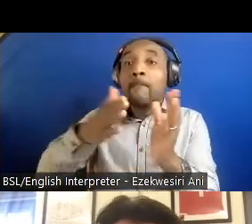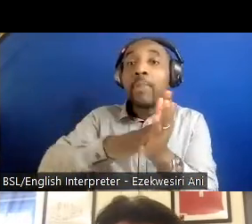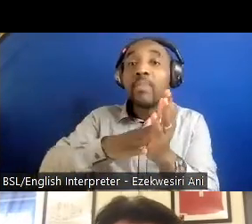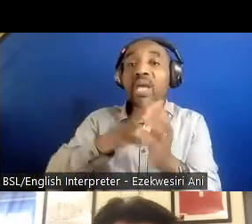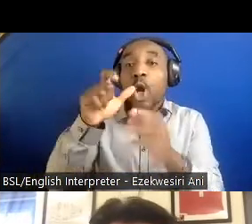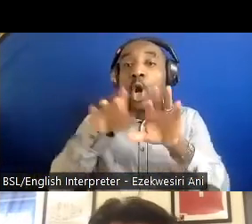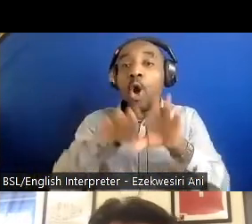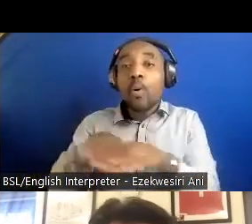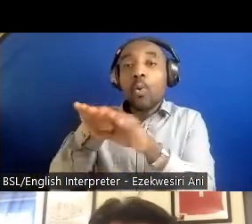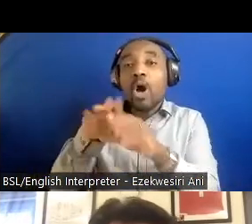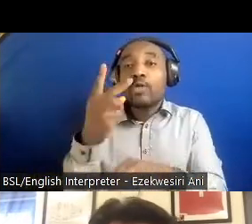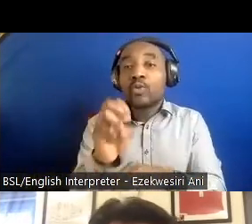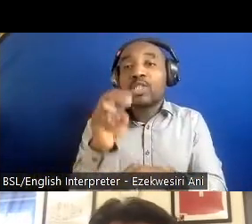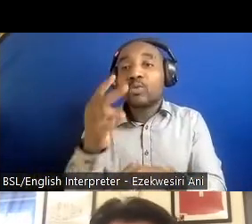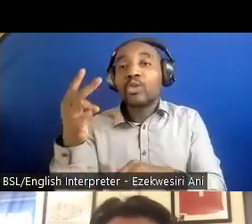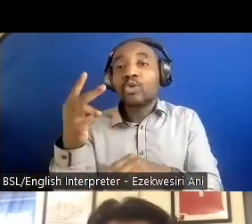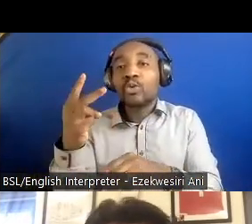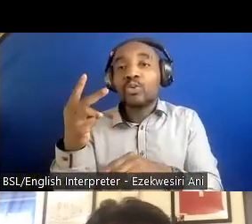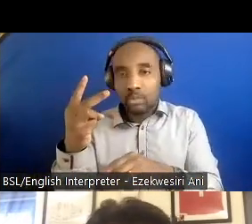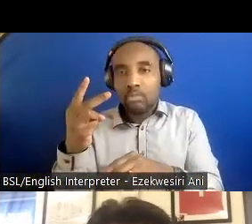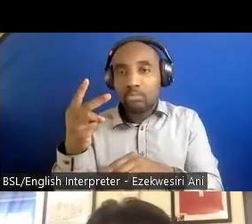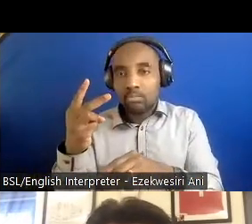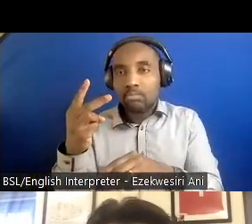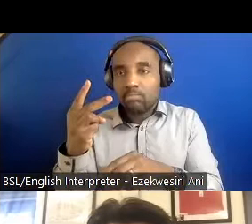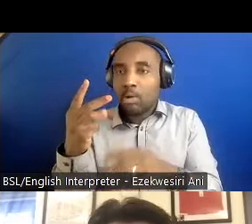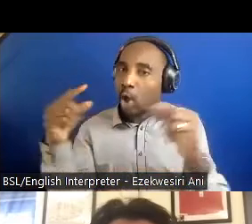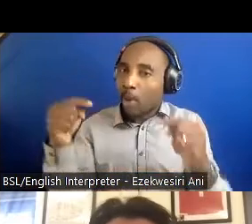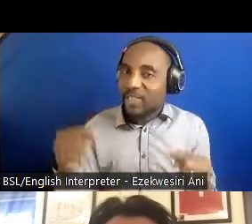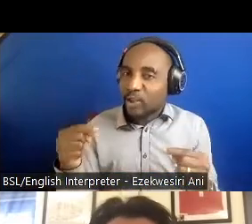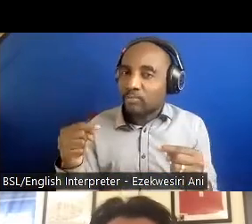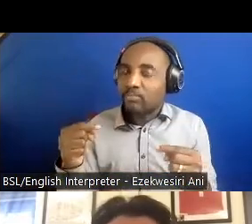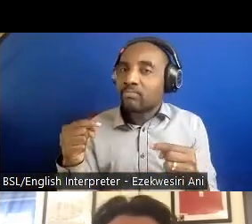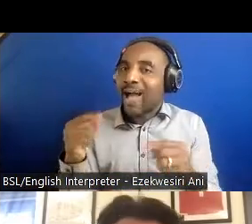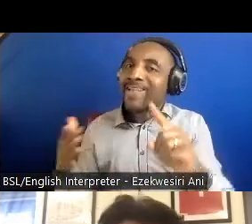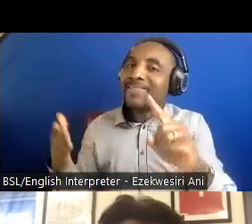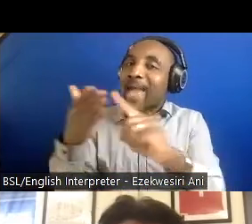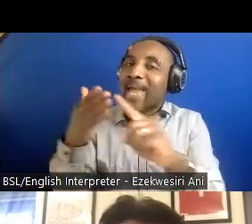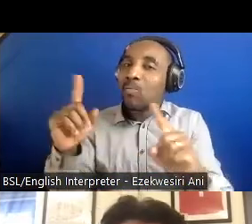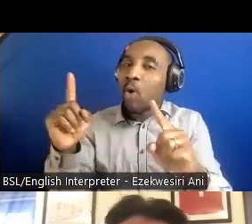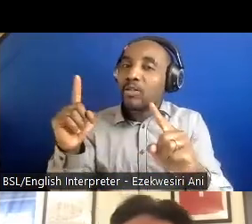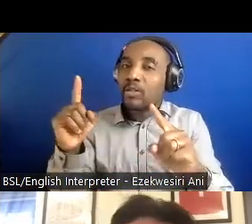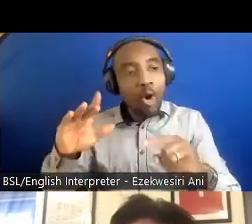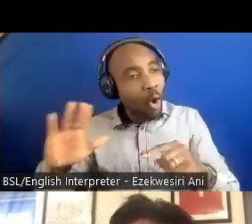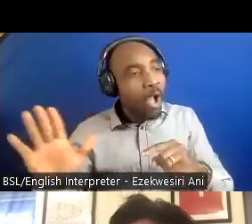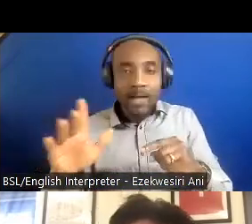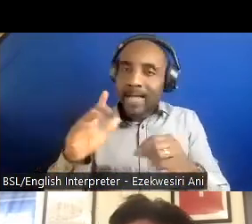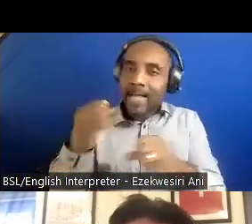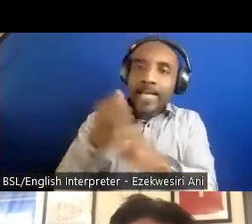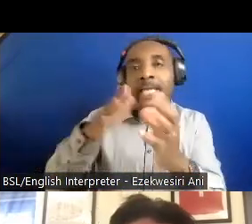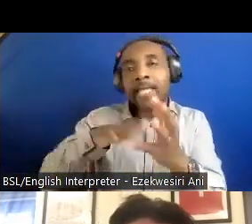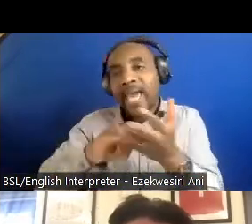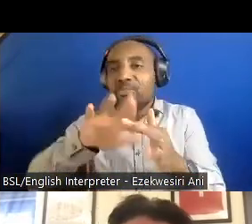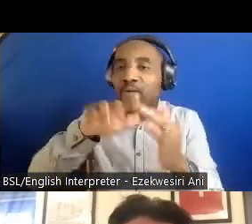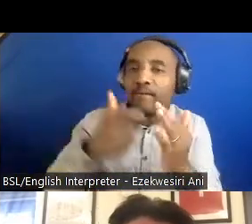Games 2022. And the motto of the Games is the Games for everyone, with every community able